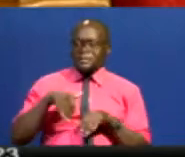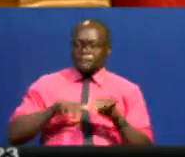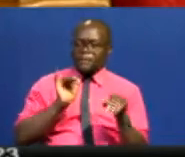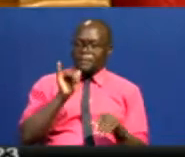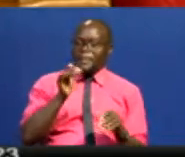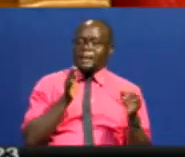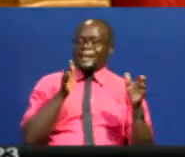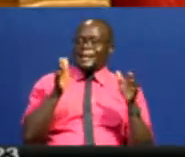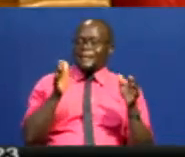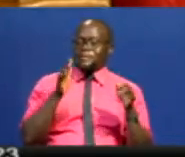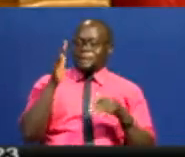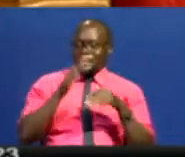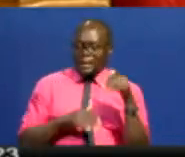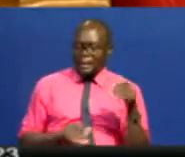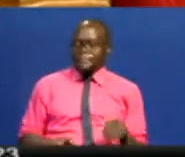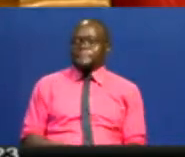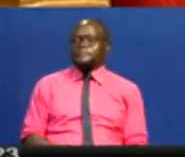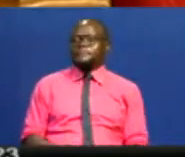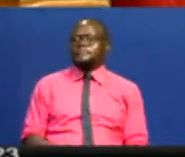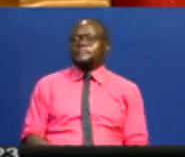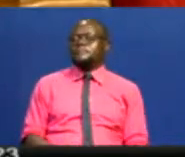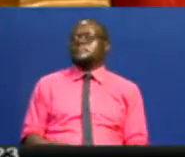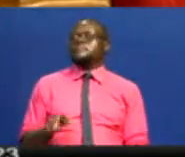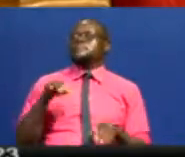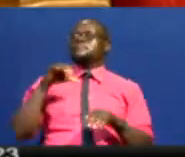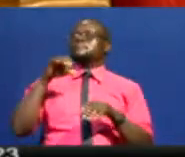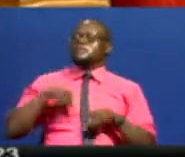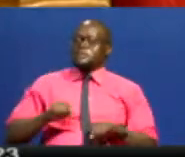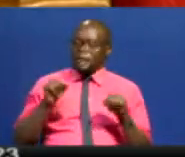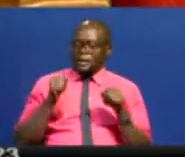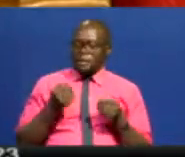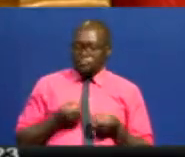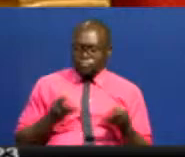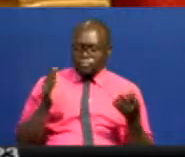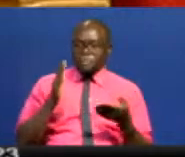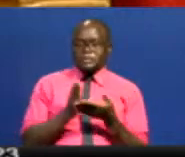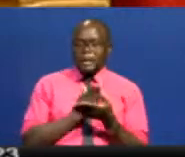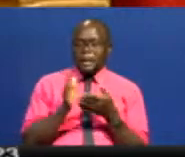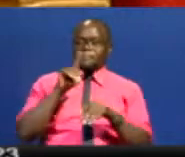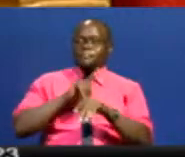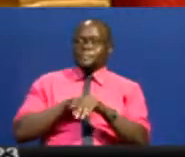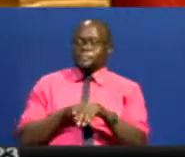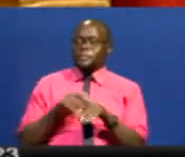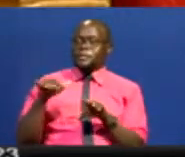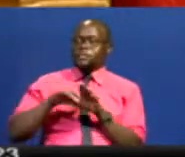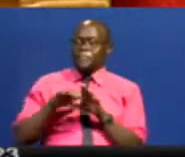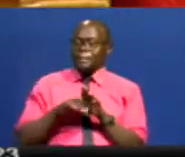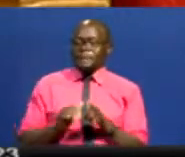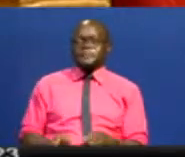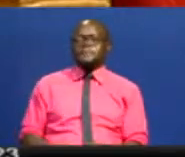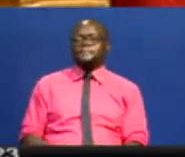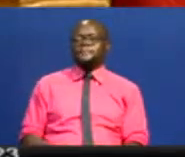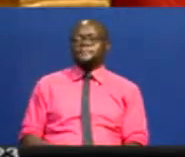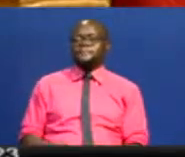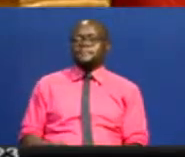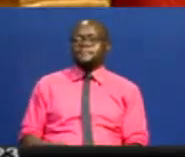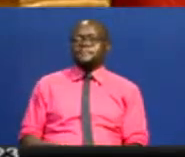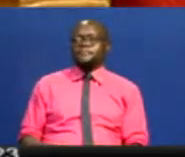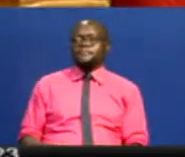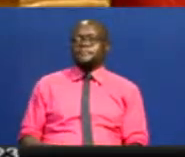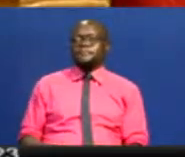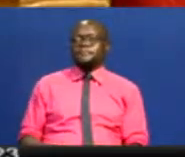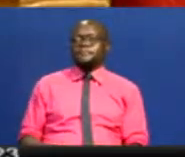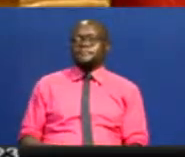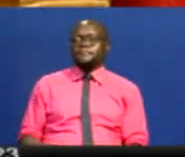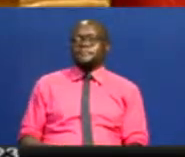direction. Instead of the chair now taking over to start distributing chances to members, honorable members to speak. So next